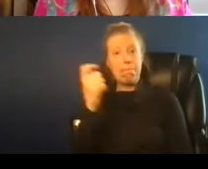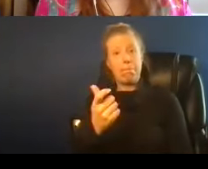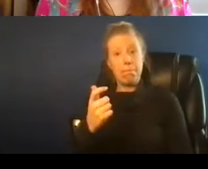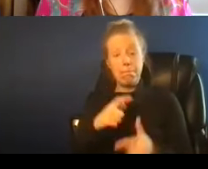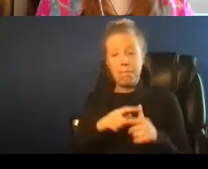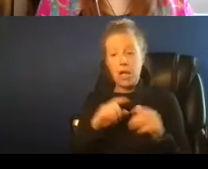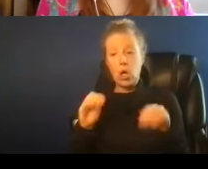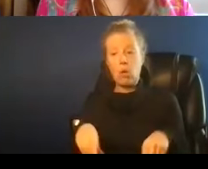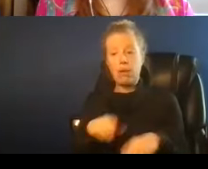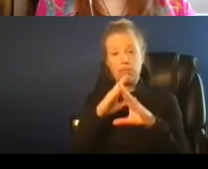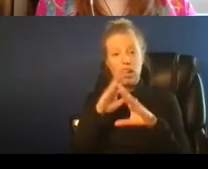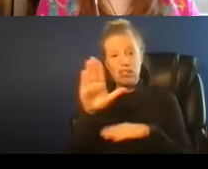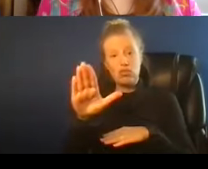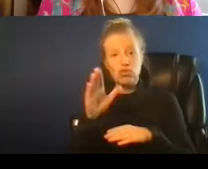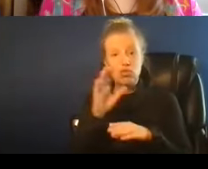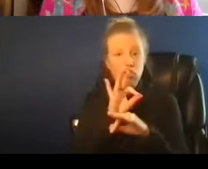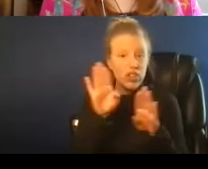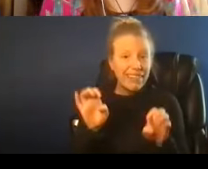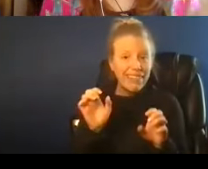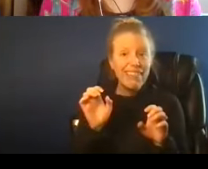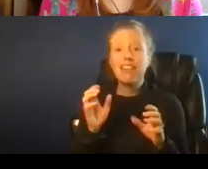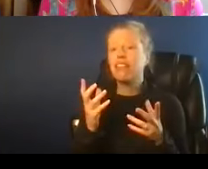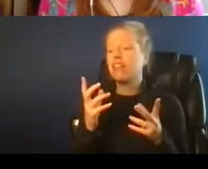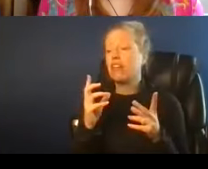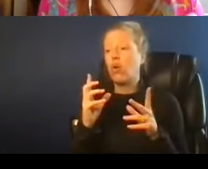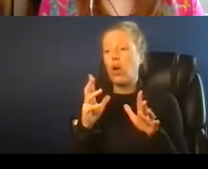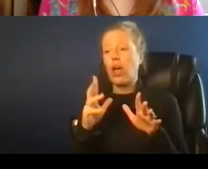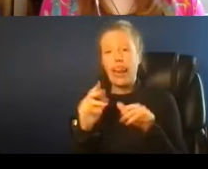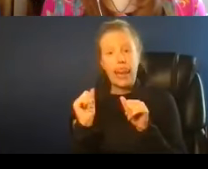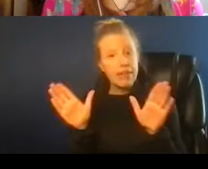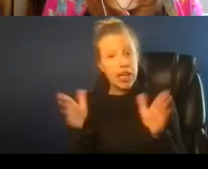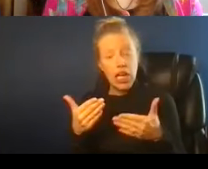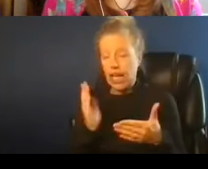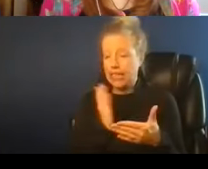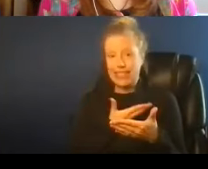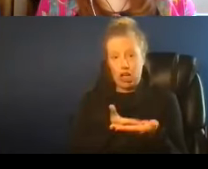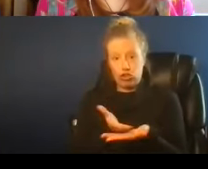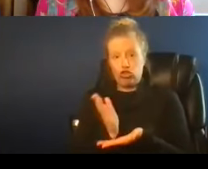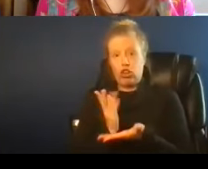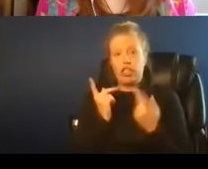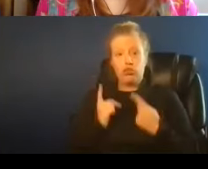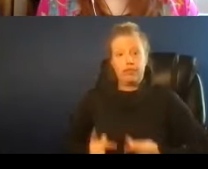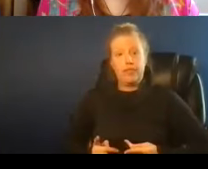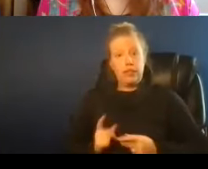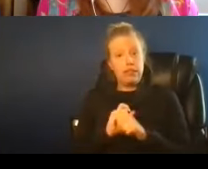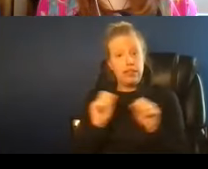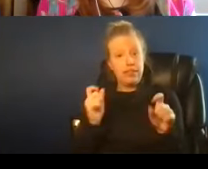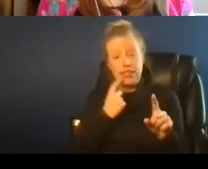Nobody's blocking you from leaving a room. And yes, it is our right to physical safety, as somebody says